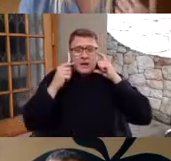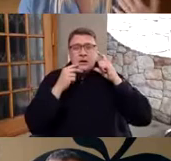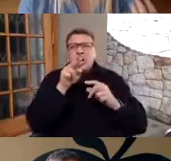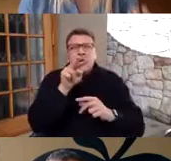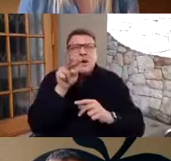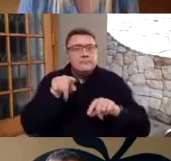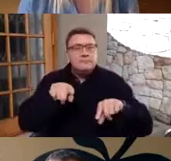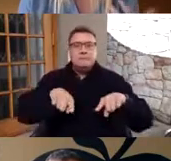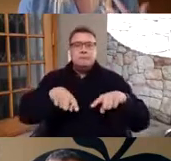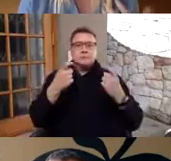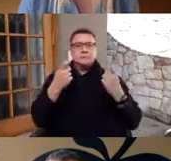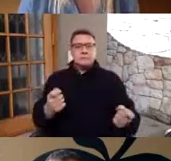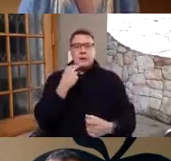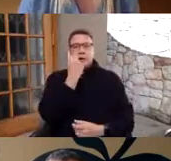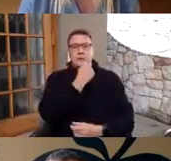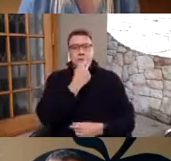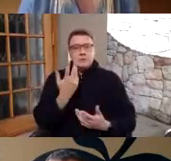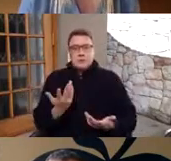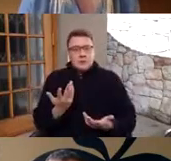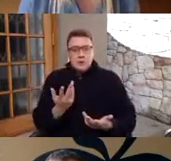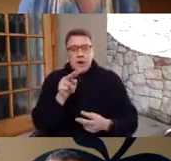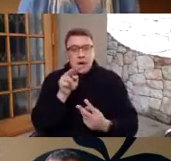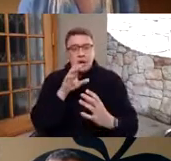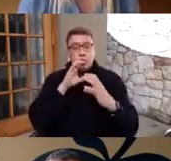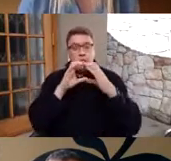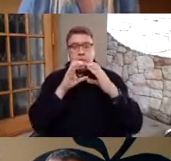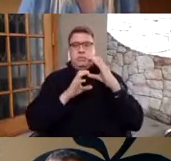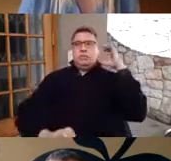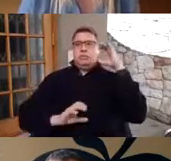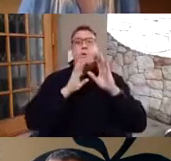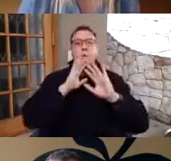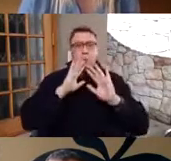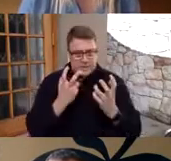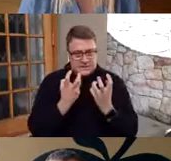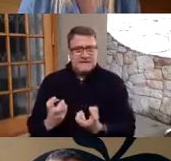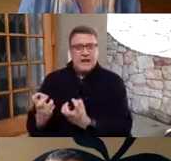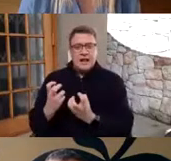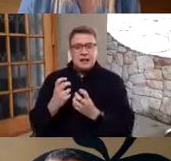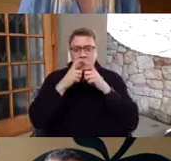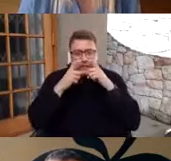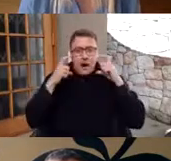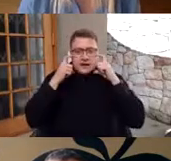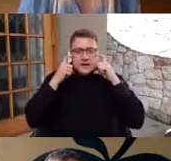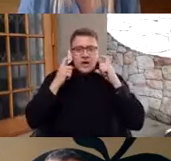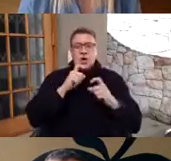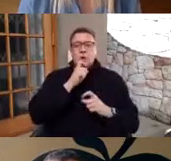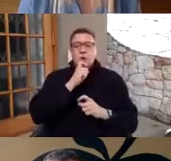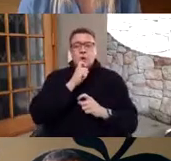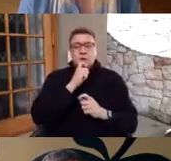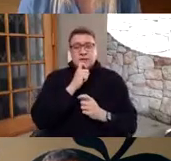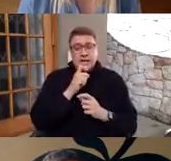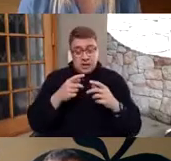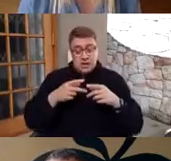makes communication very difficult at the moment. And using this very simple tool, it allows ease